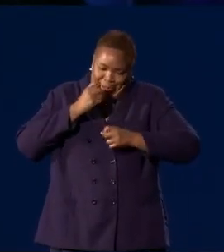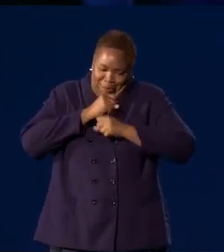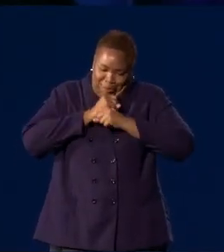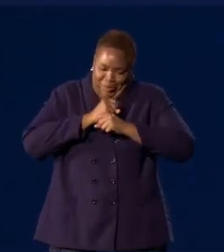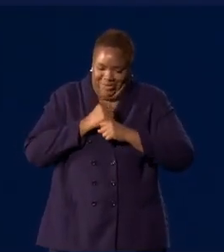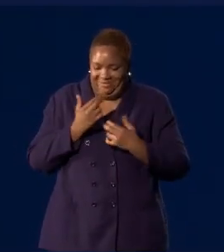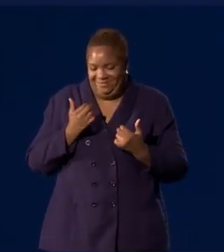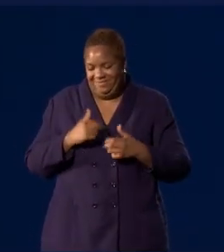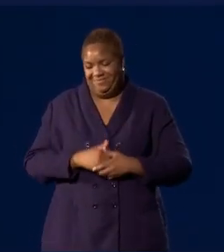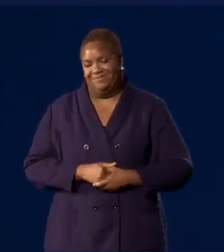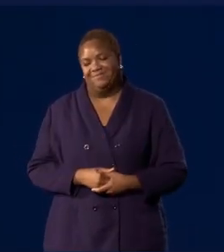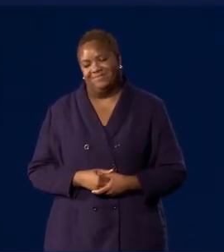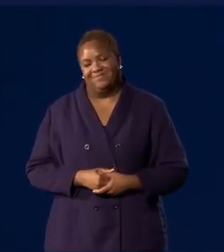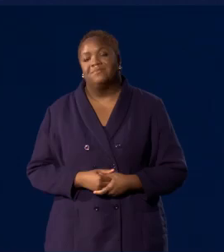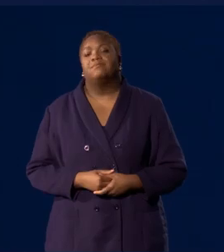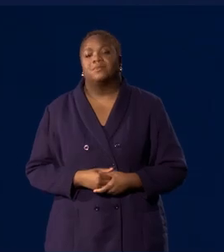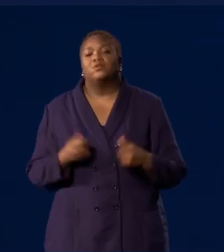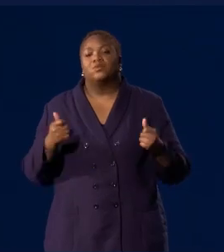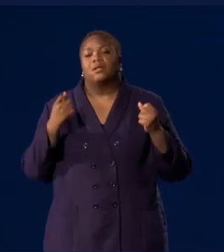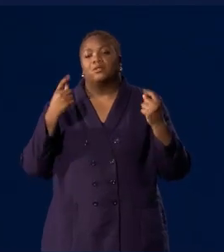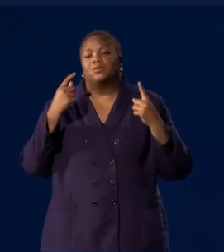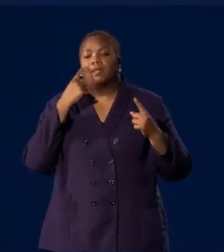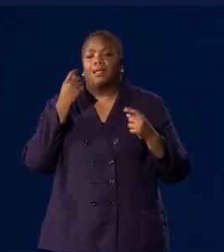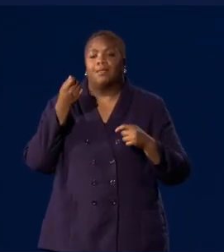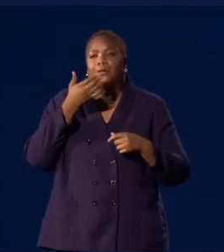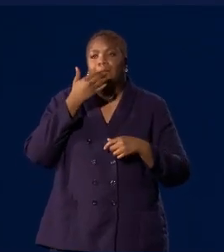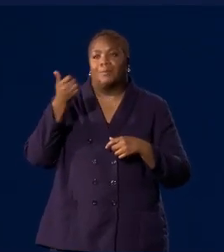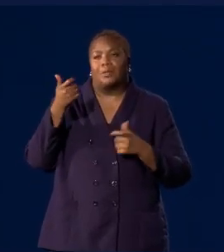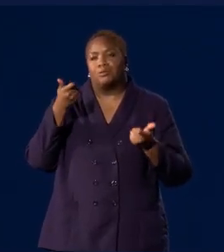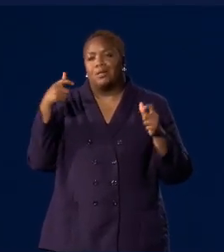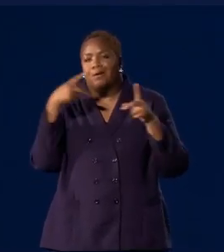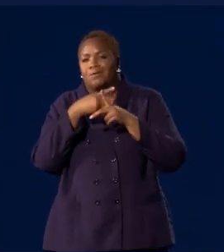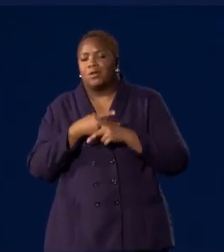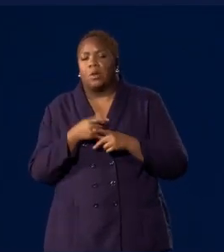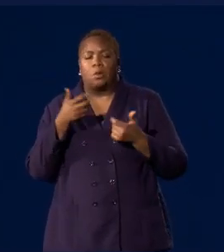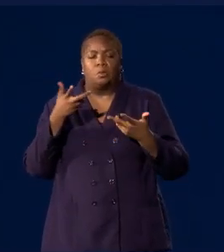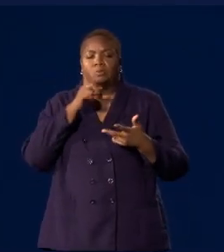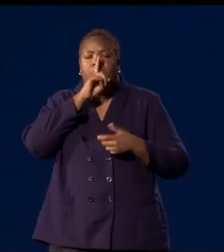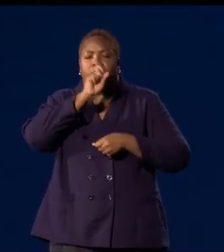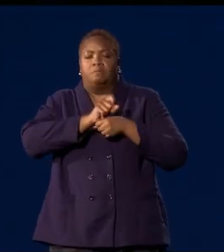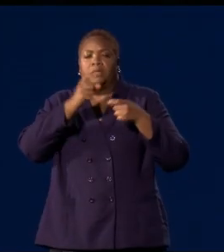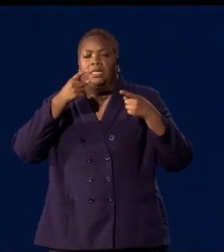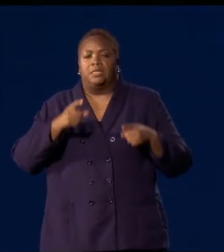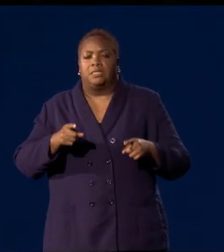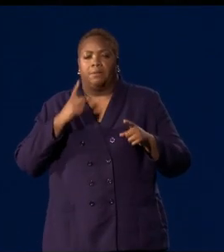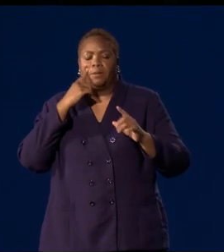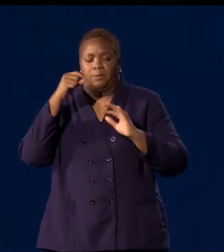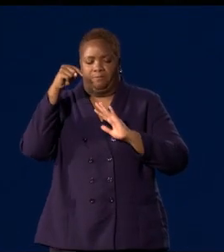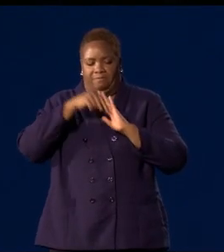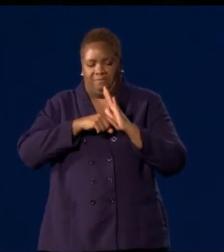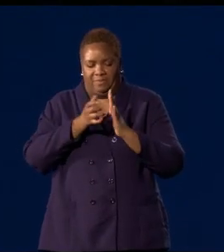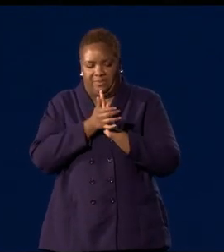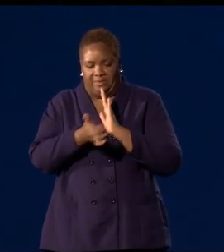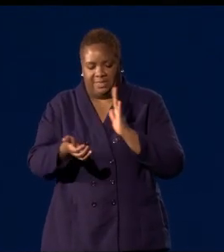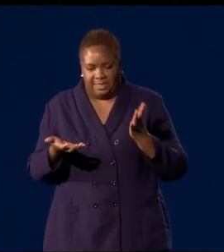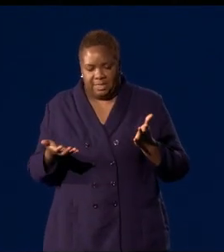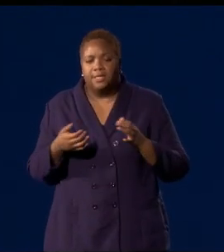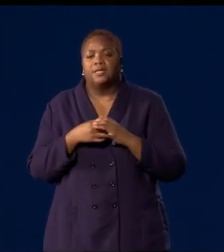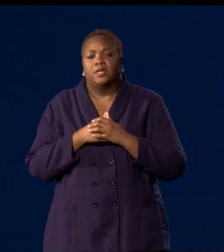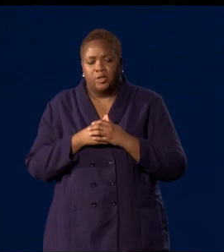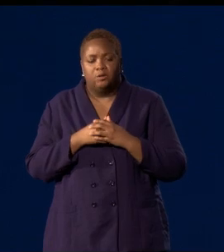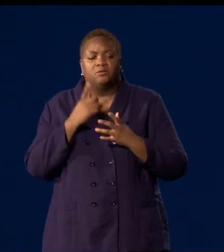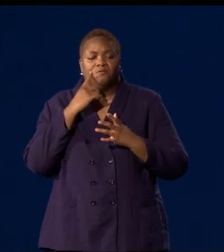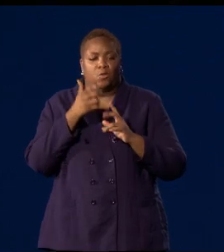So let's try to understand this one a little bit better and figure out what's really going on by digging deeper into the skills for recruiting